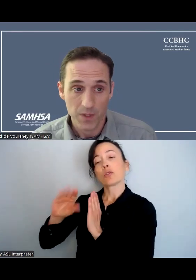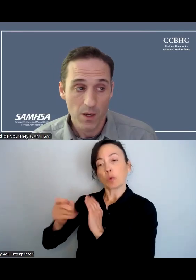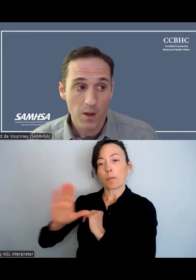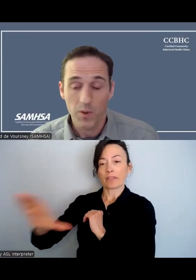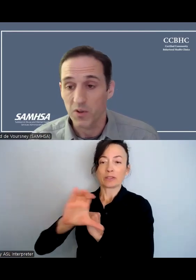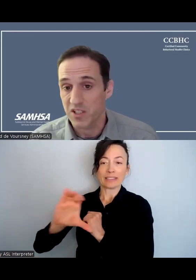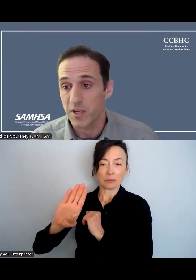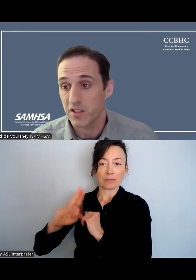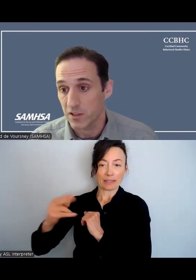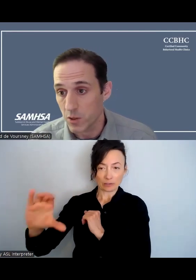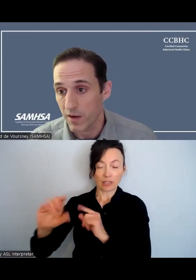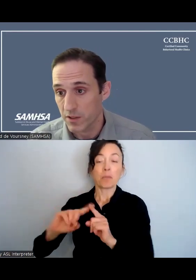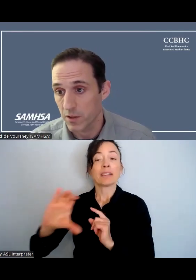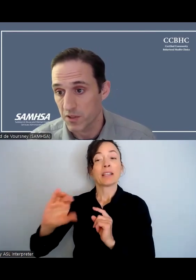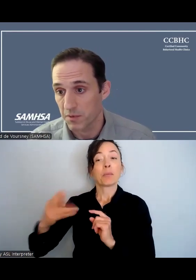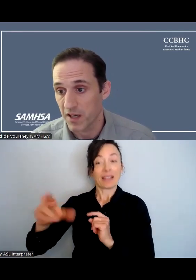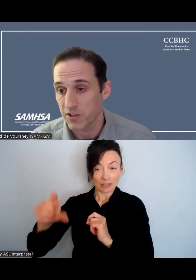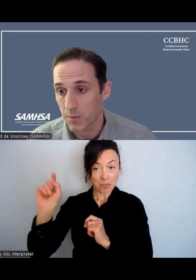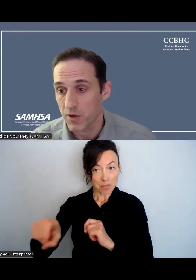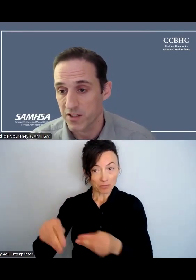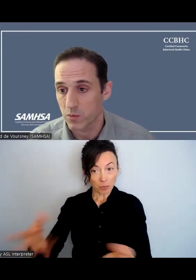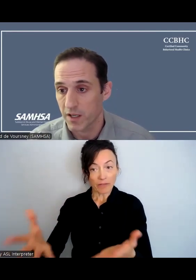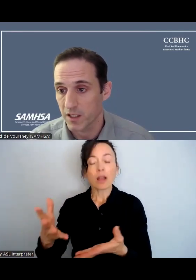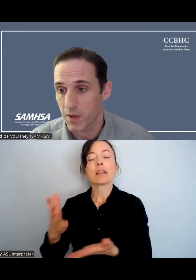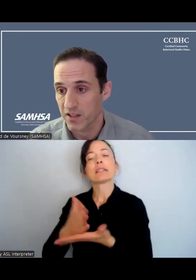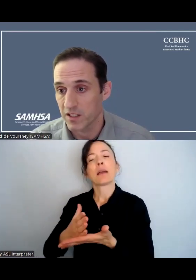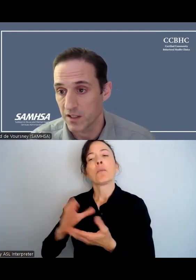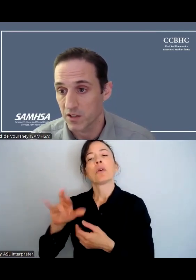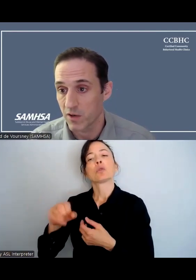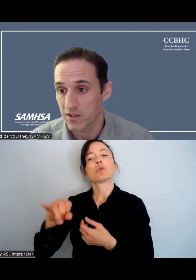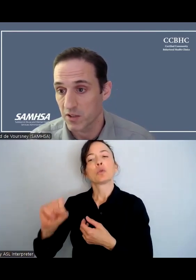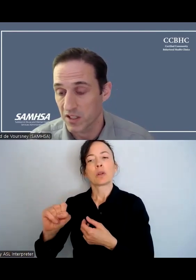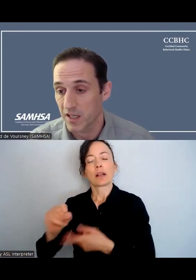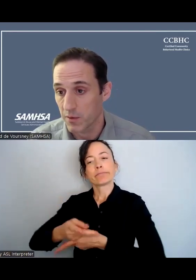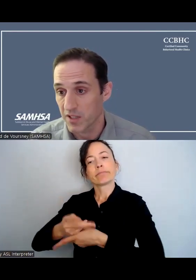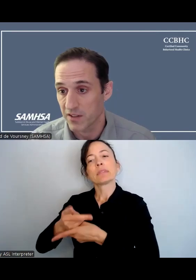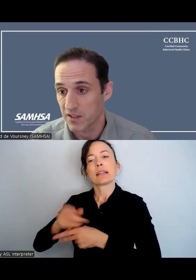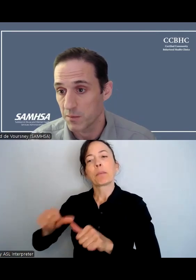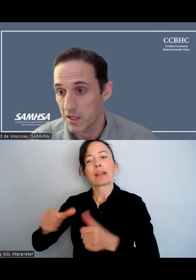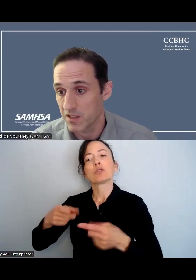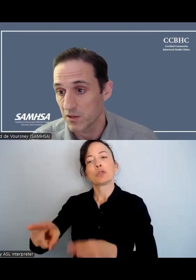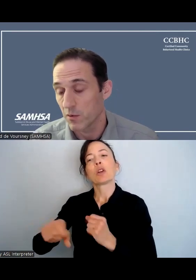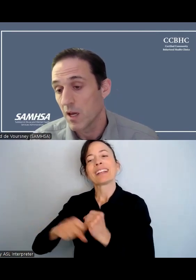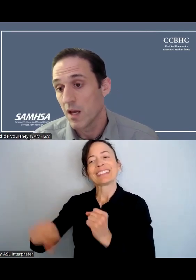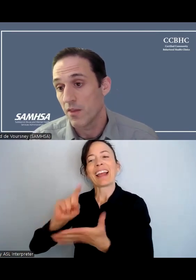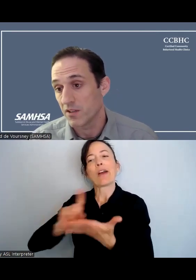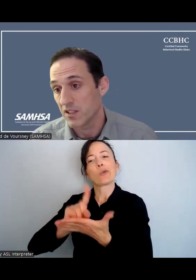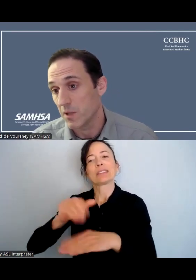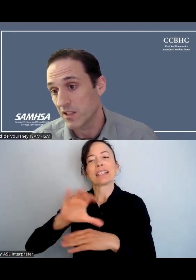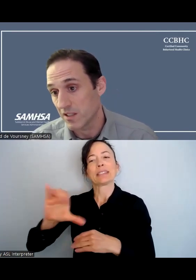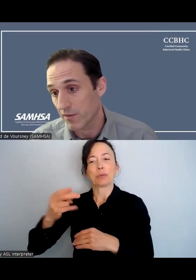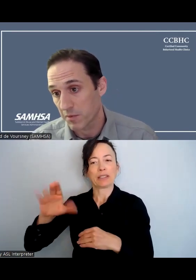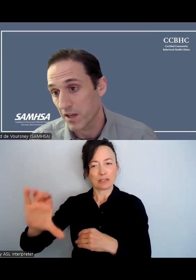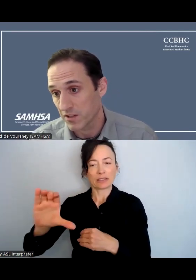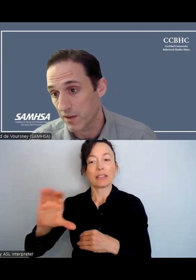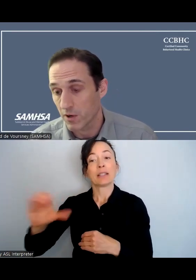CCBHC. But what CCBHCs do have to do is to provide some crisis walking capacity during crisis extended hours at the CCBHC. So the